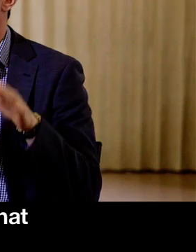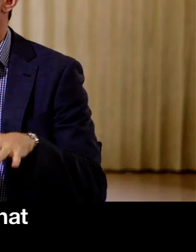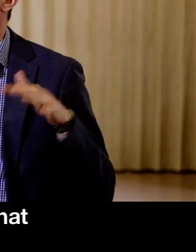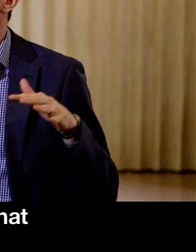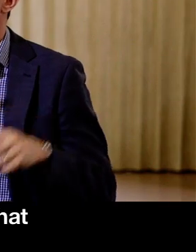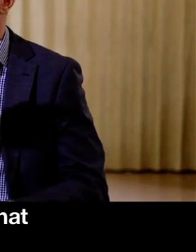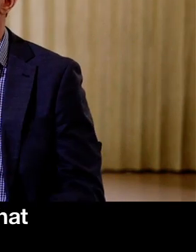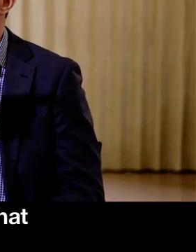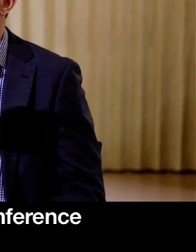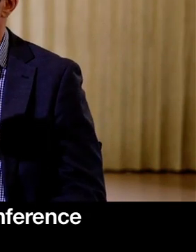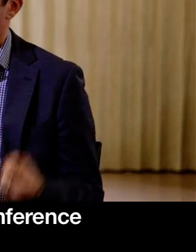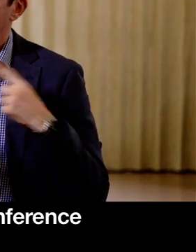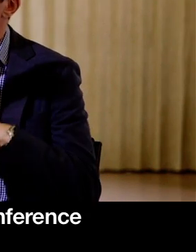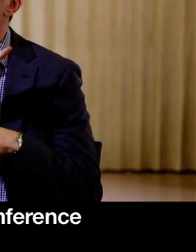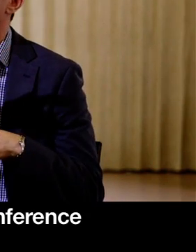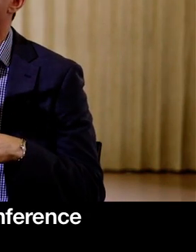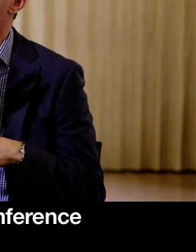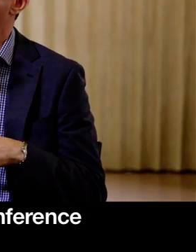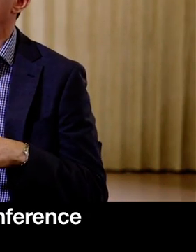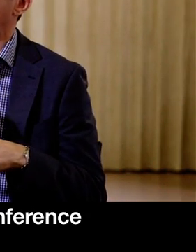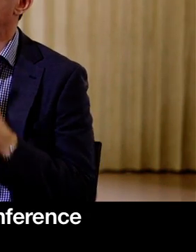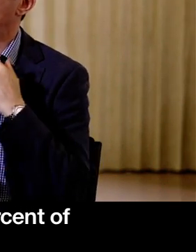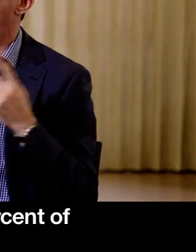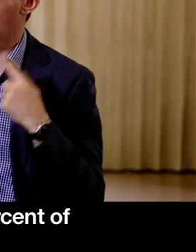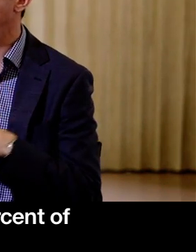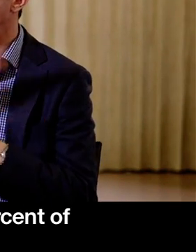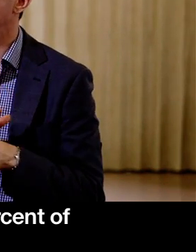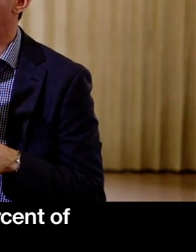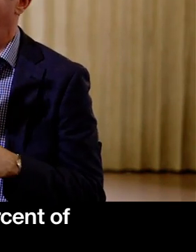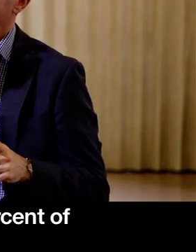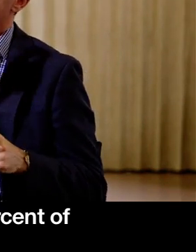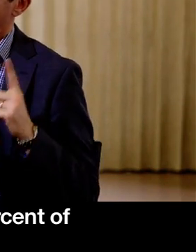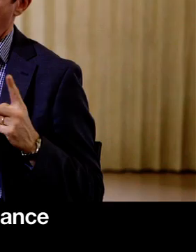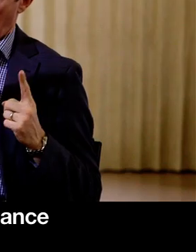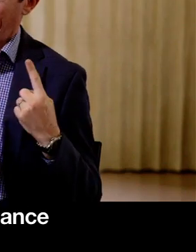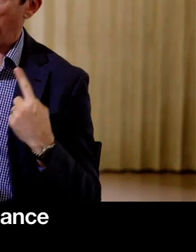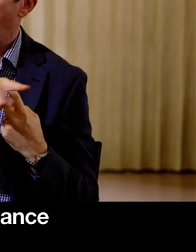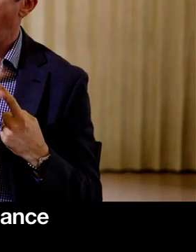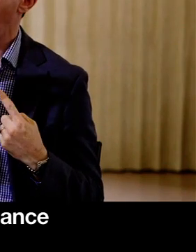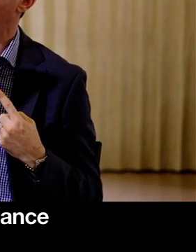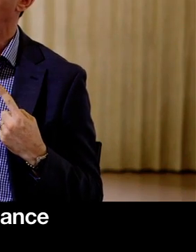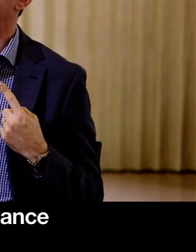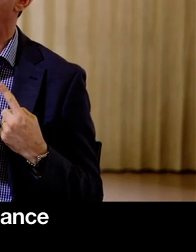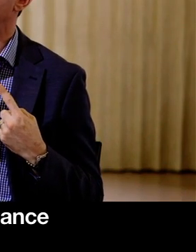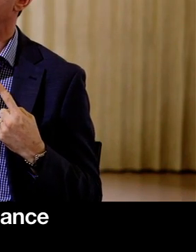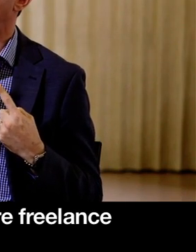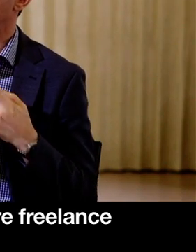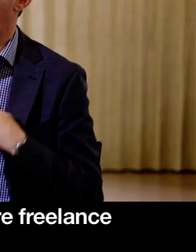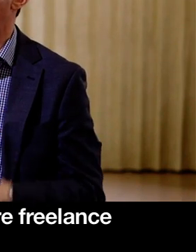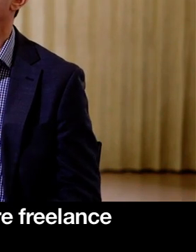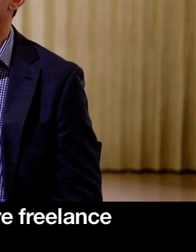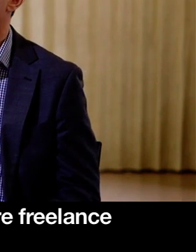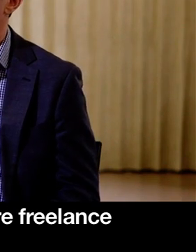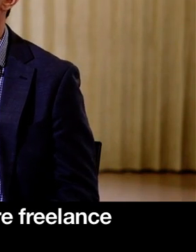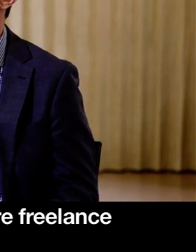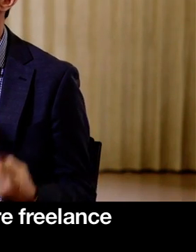to look at that and do that. Now, I went to a disability conference and they talked about 4% of people generally freelance, 11%